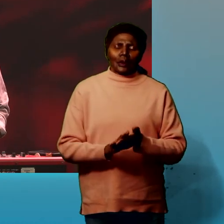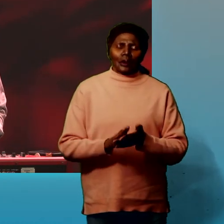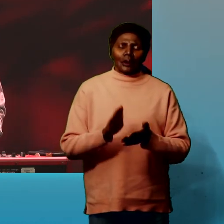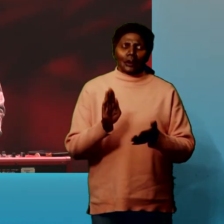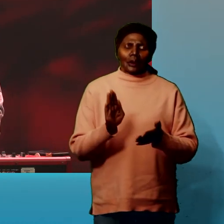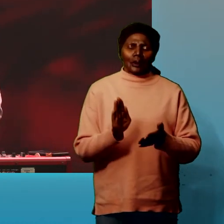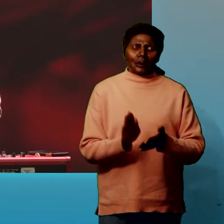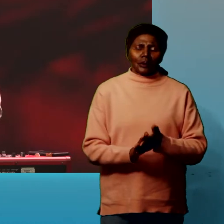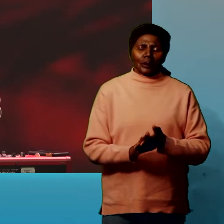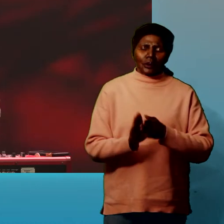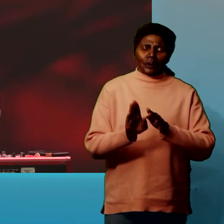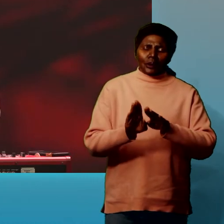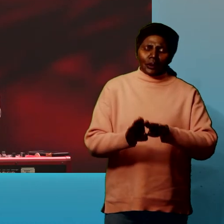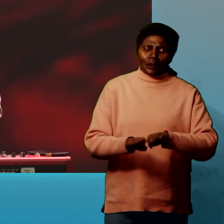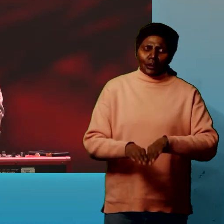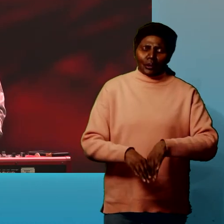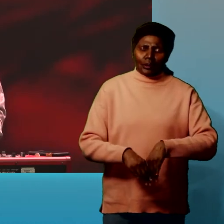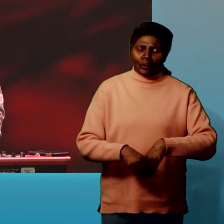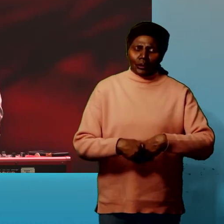hallelujah,